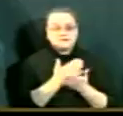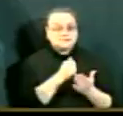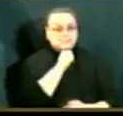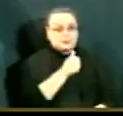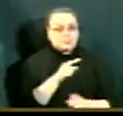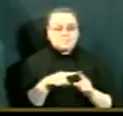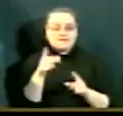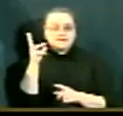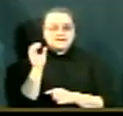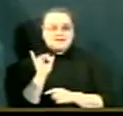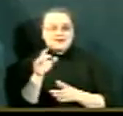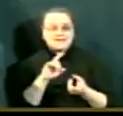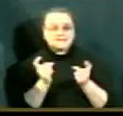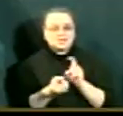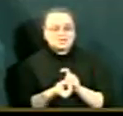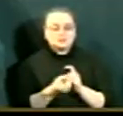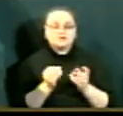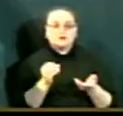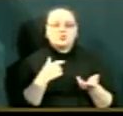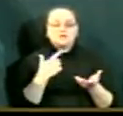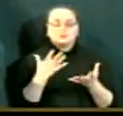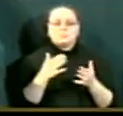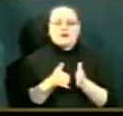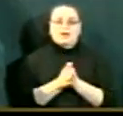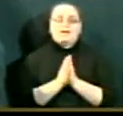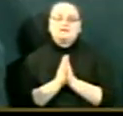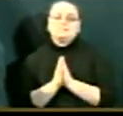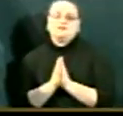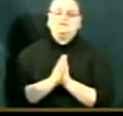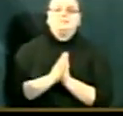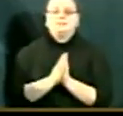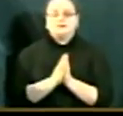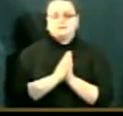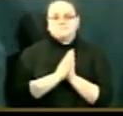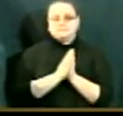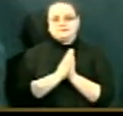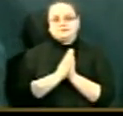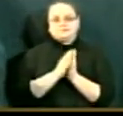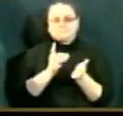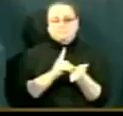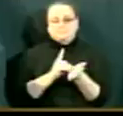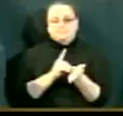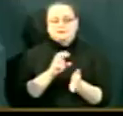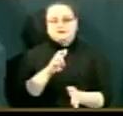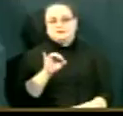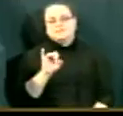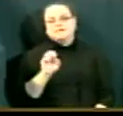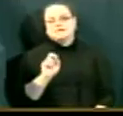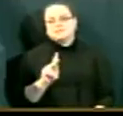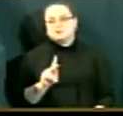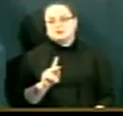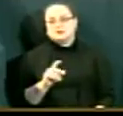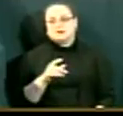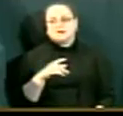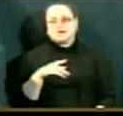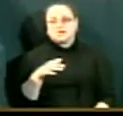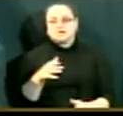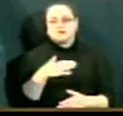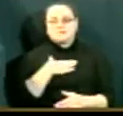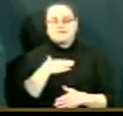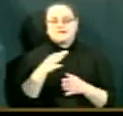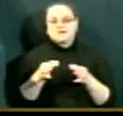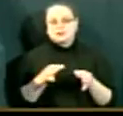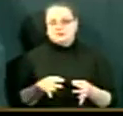sounded like they changed it. So I would just like to ask Dr. Riswick, would you please explain to me